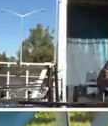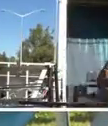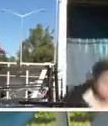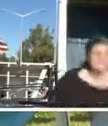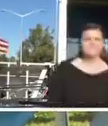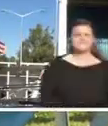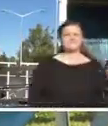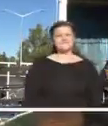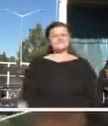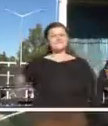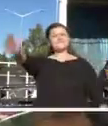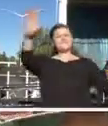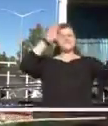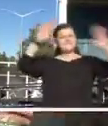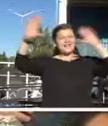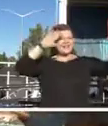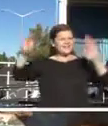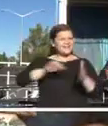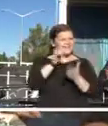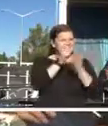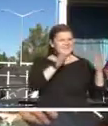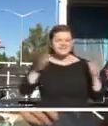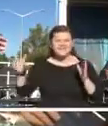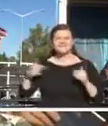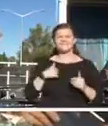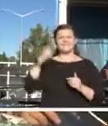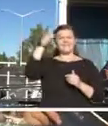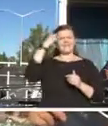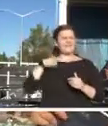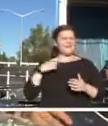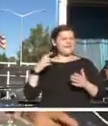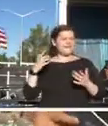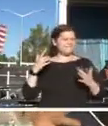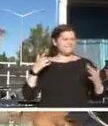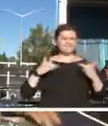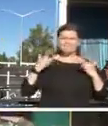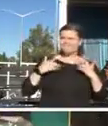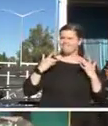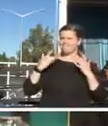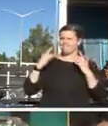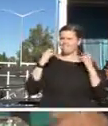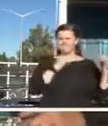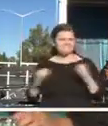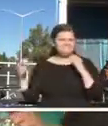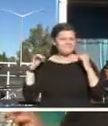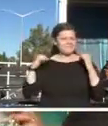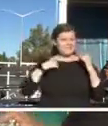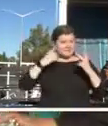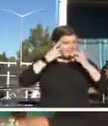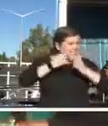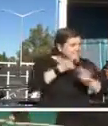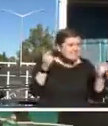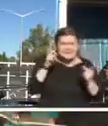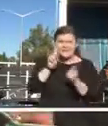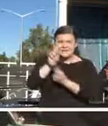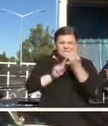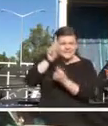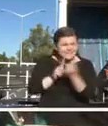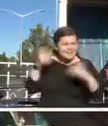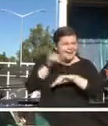Hello, graduates. I think I share everyone's excitement that we're actually seeing you in person here